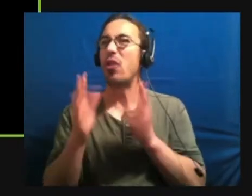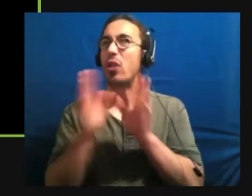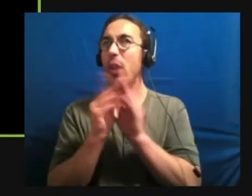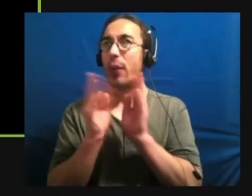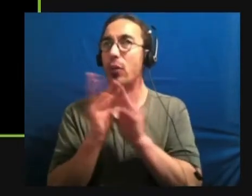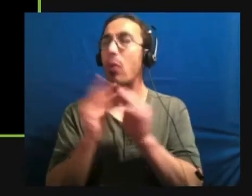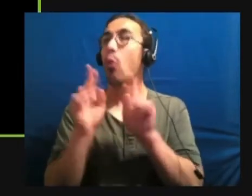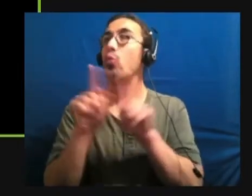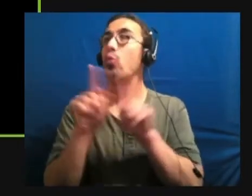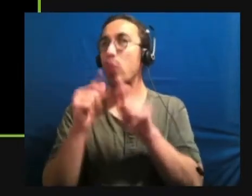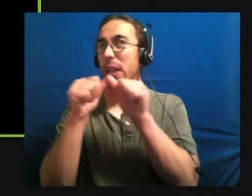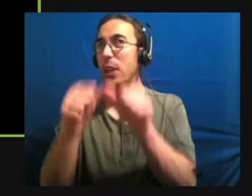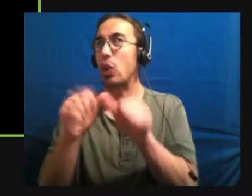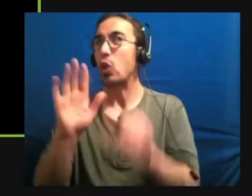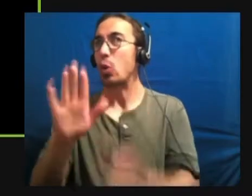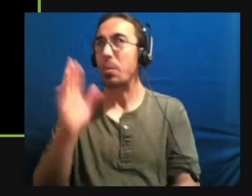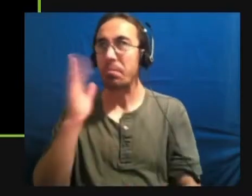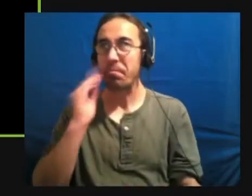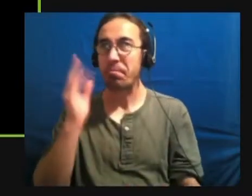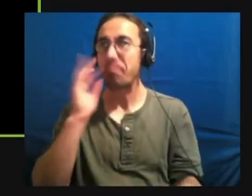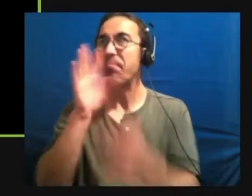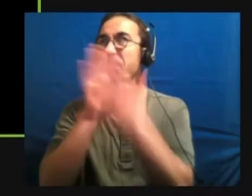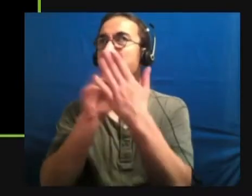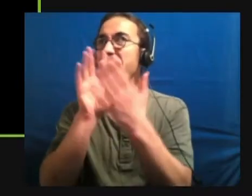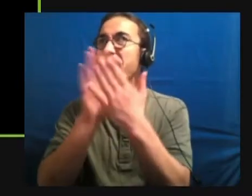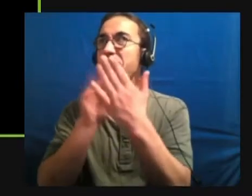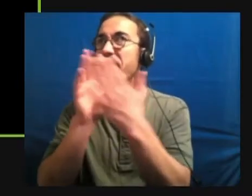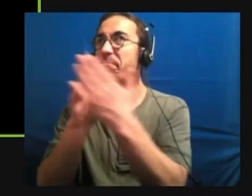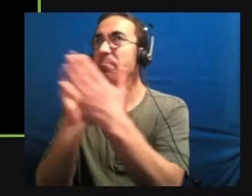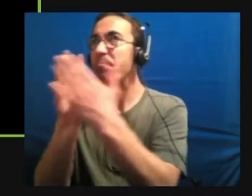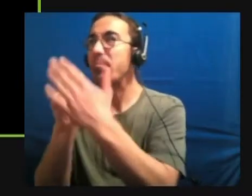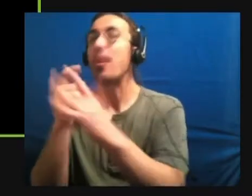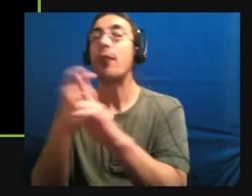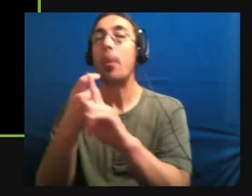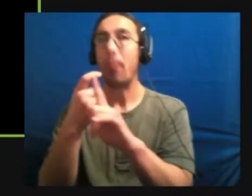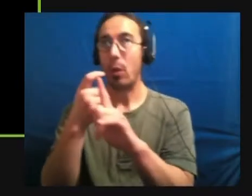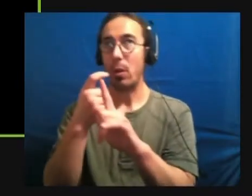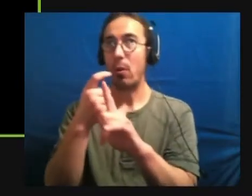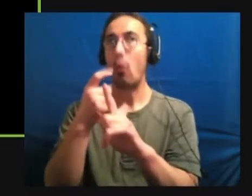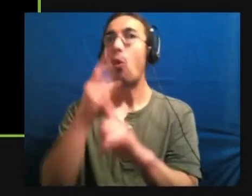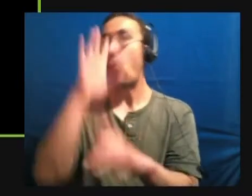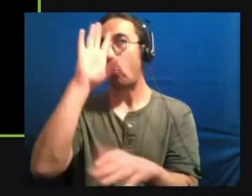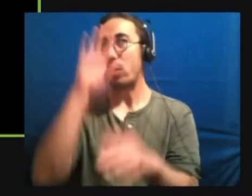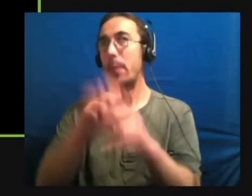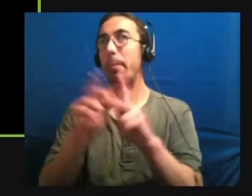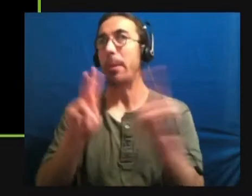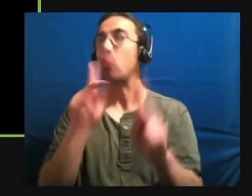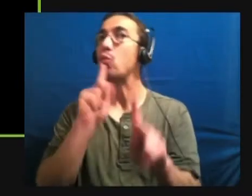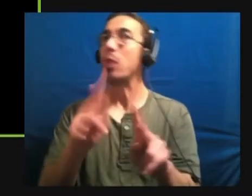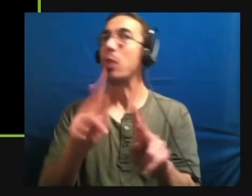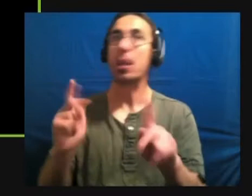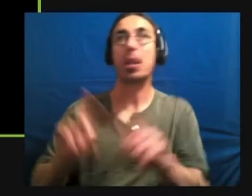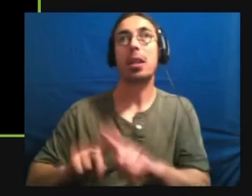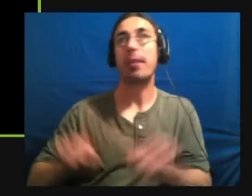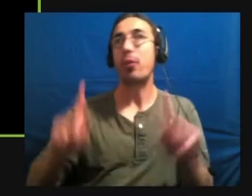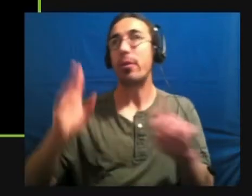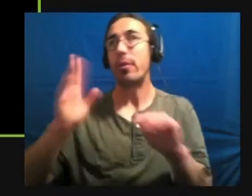continue your journey of learning from autistic people, because that's going to be a very different